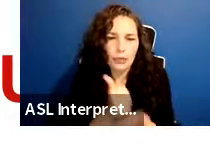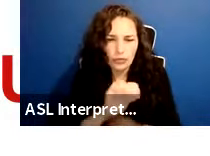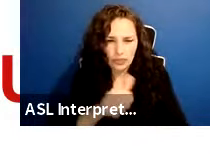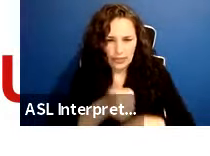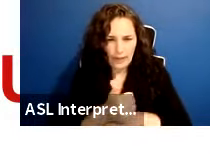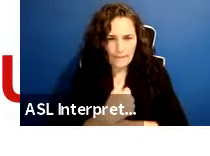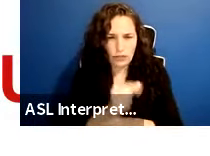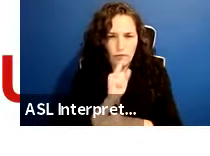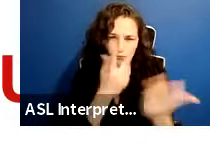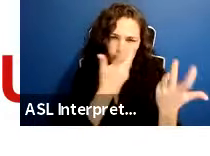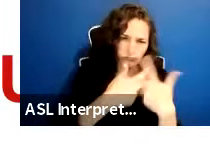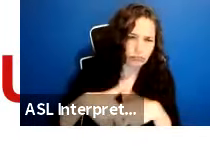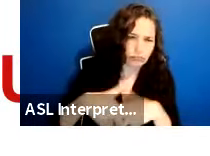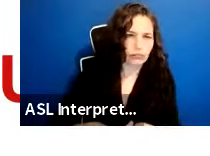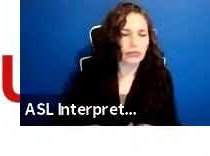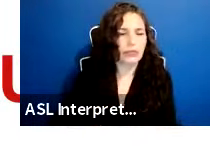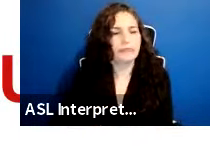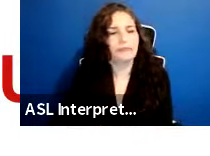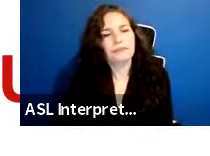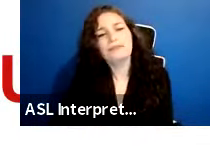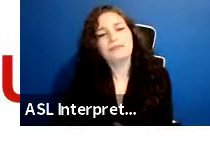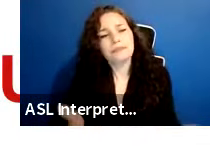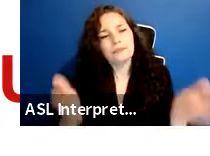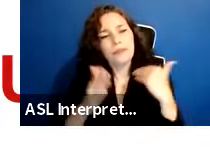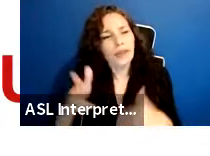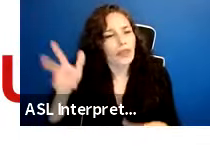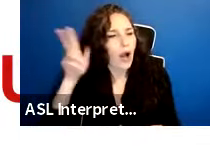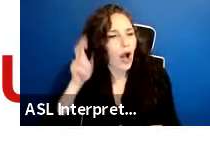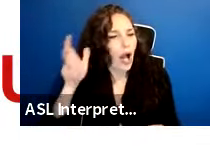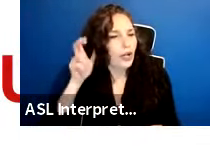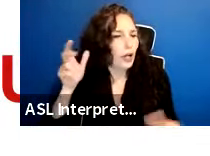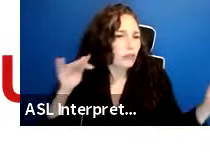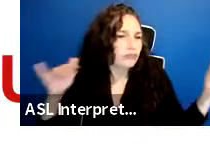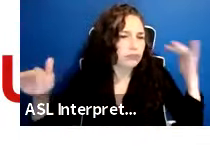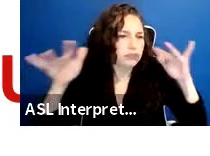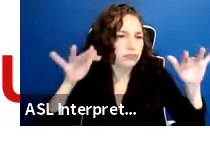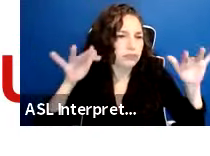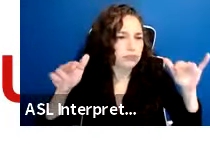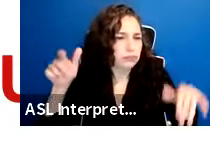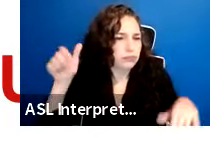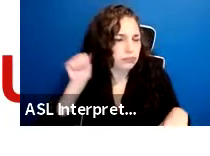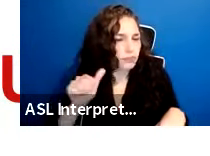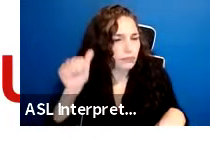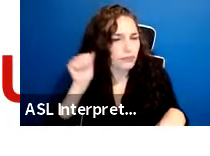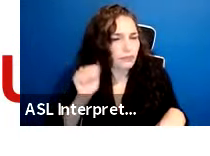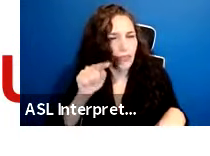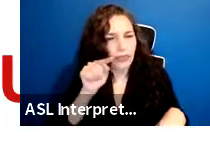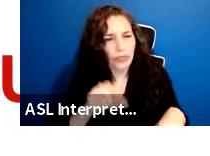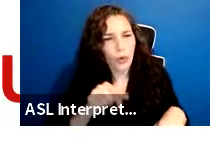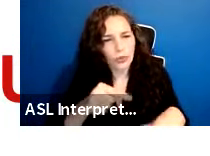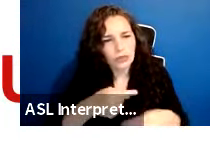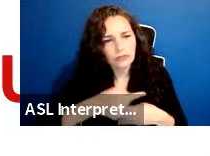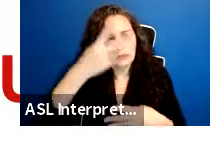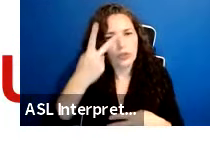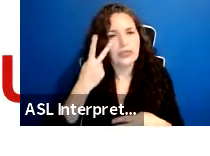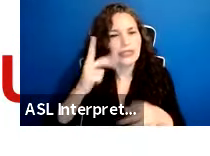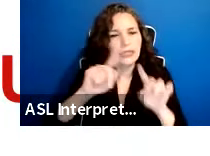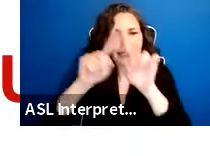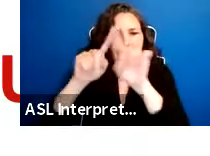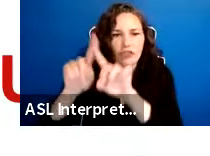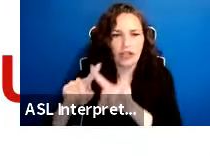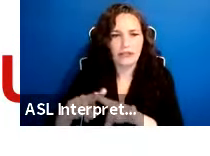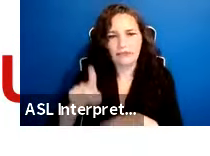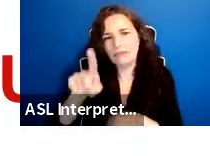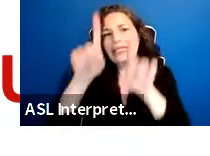So if you hit the audio settings button, though, you'll see something like this. And all kinds, again, here's that test speaker